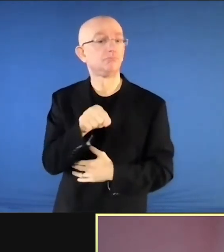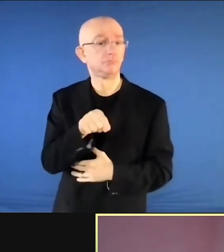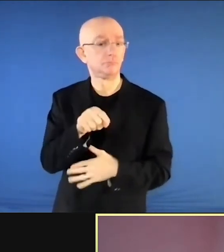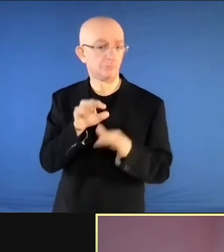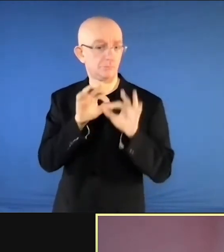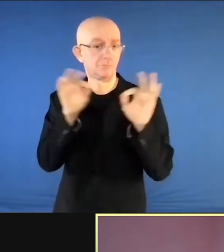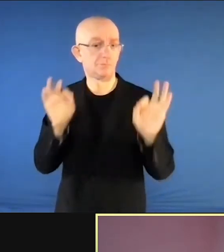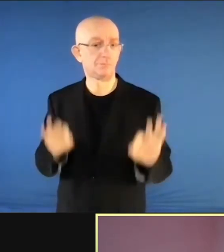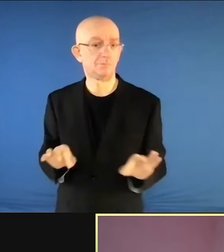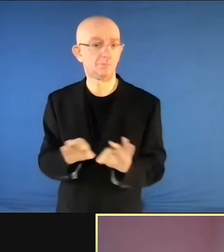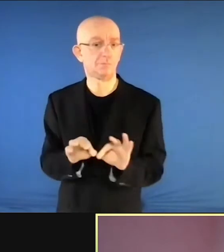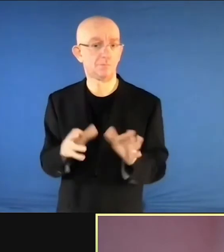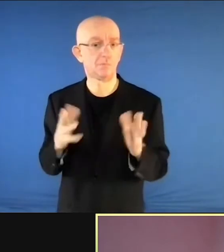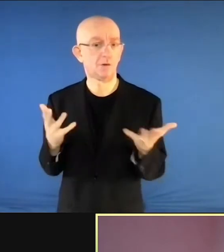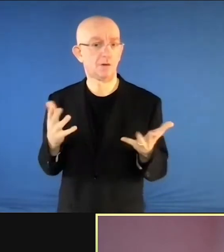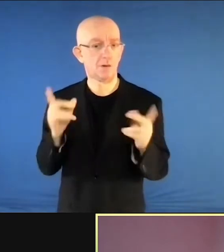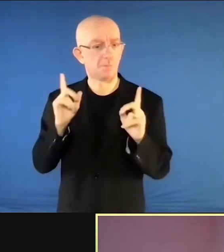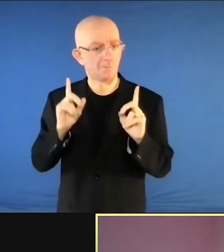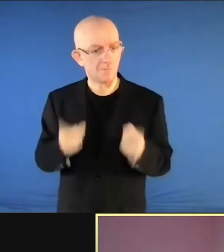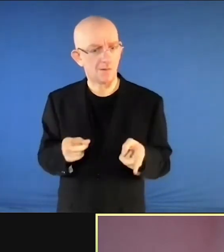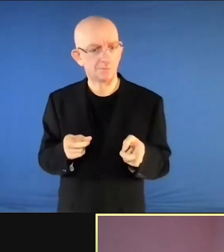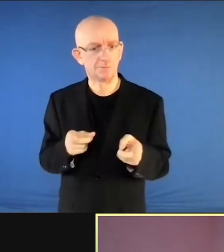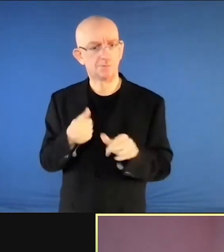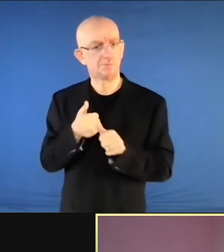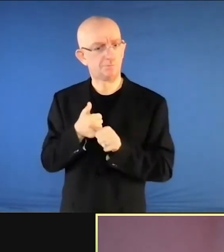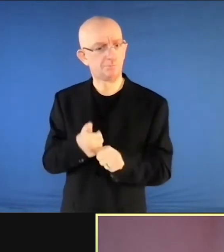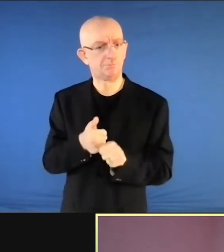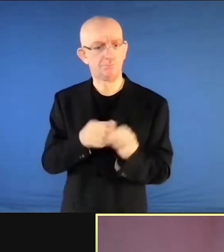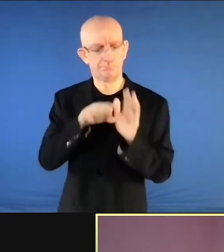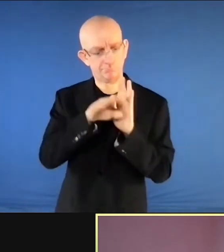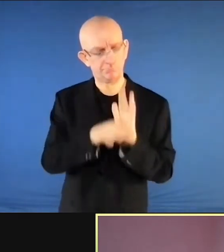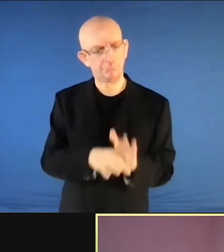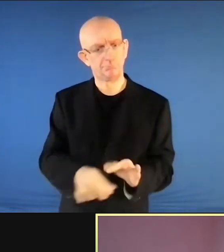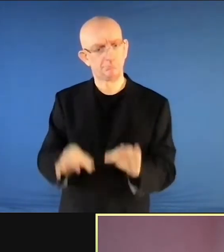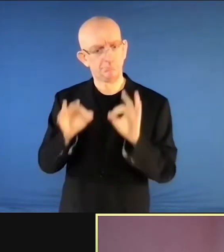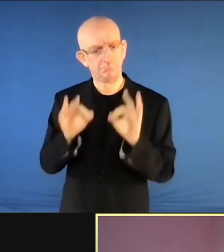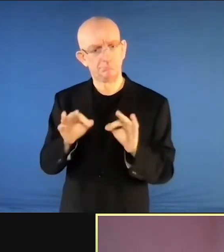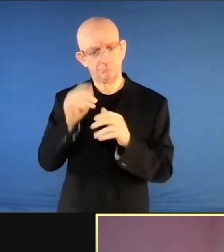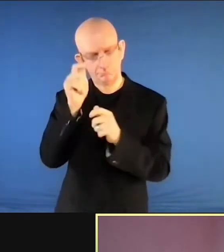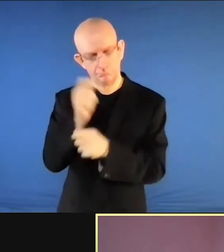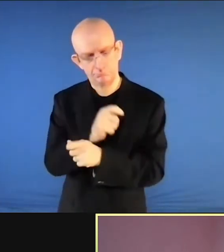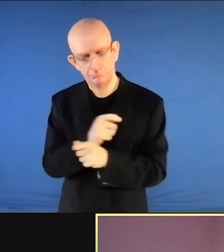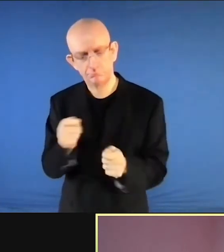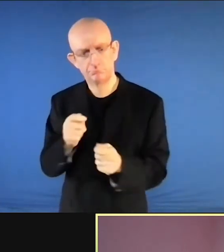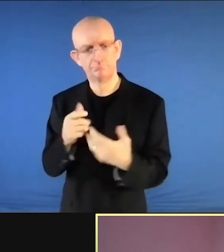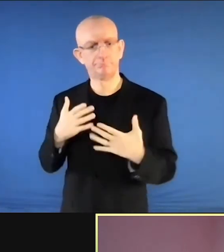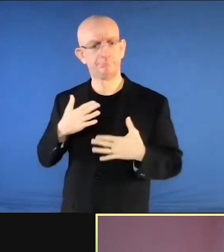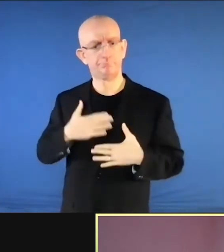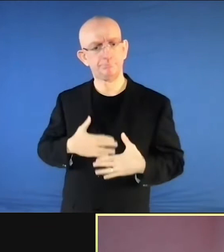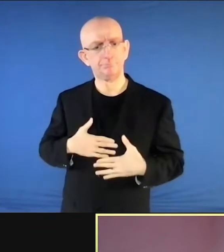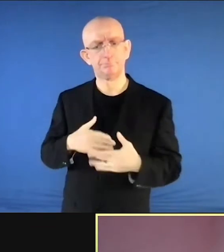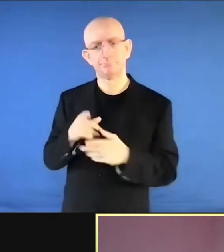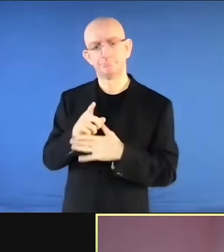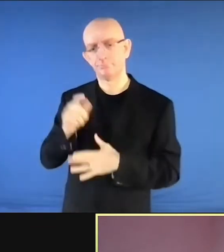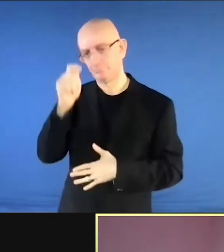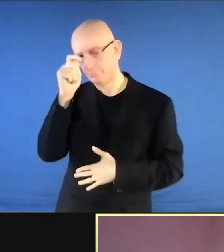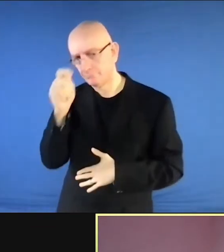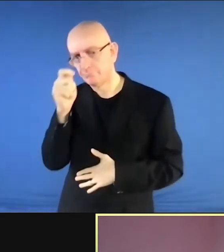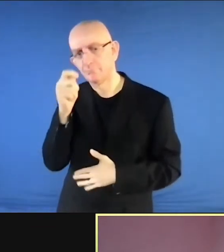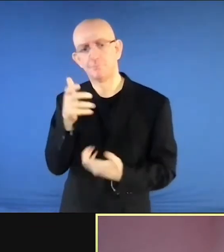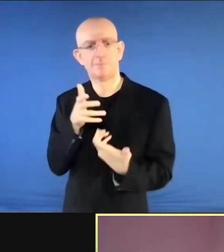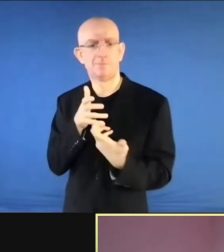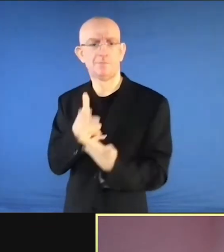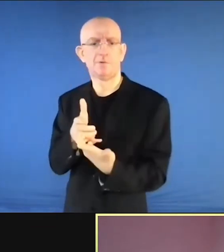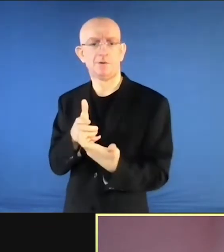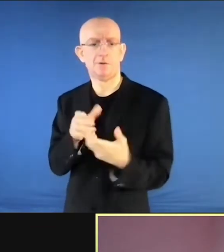formulated ethical guidance when interacting with refugees, especially with regards to research, and